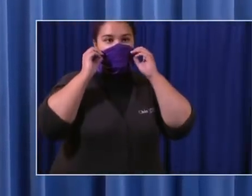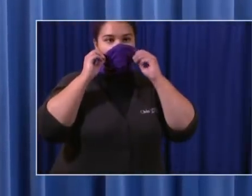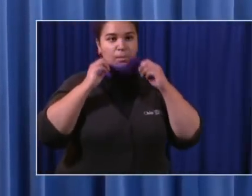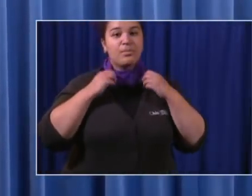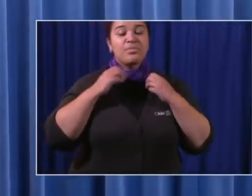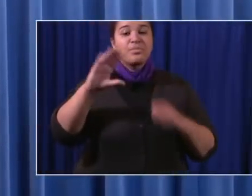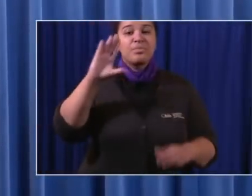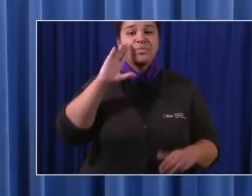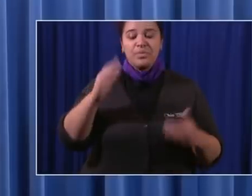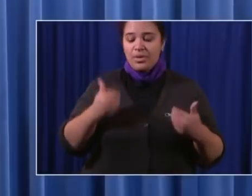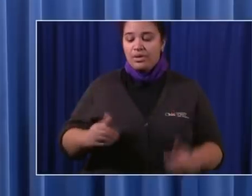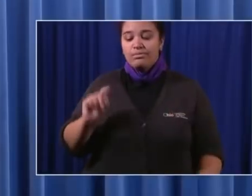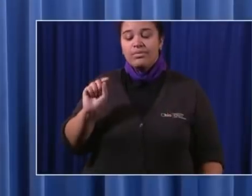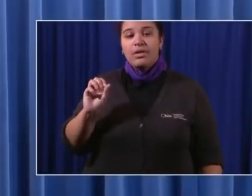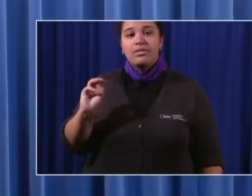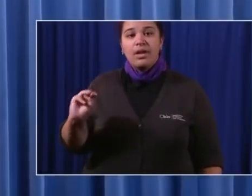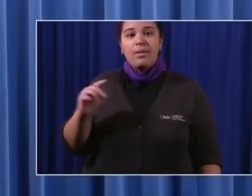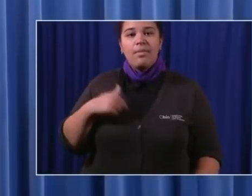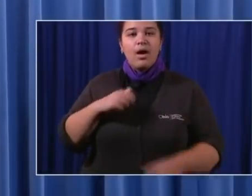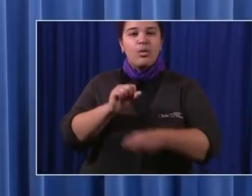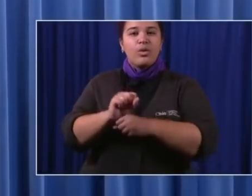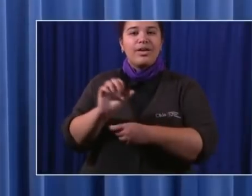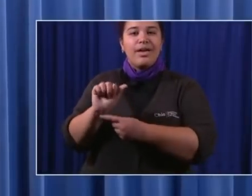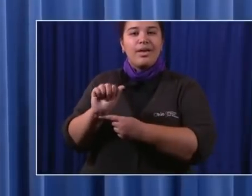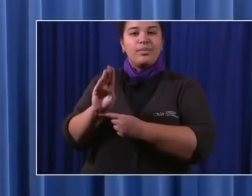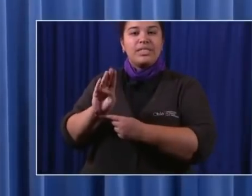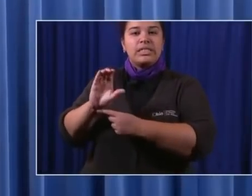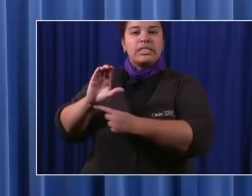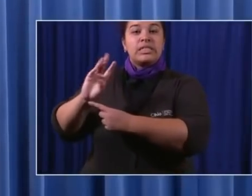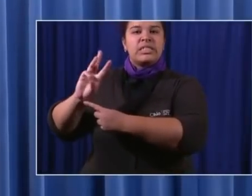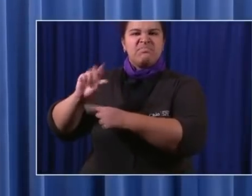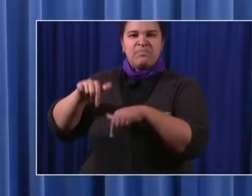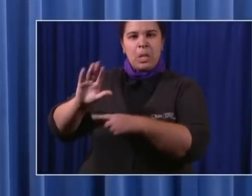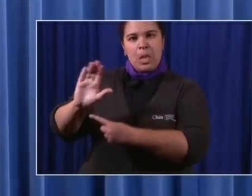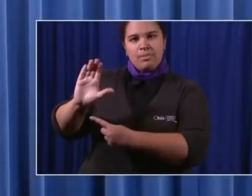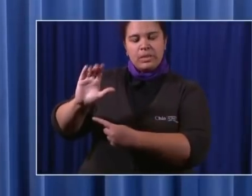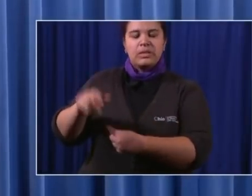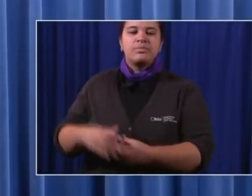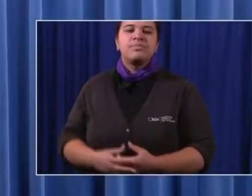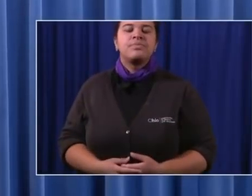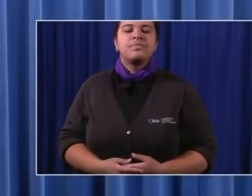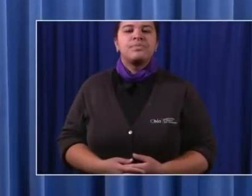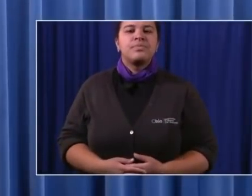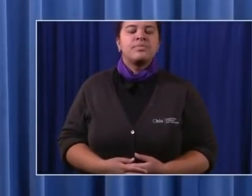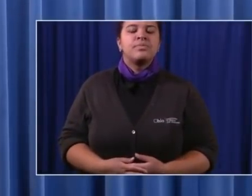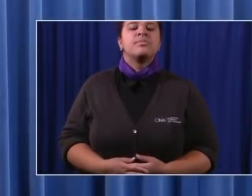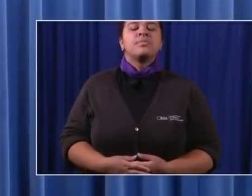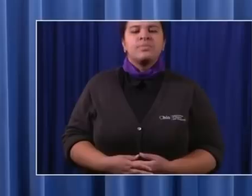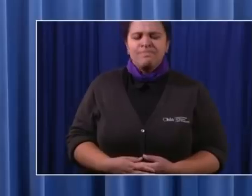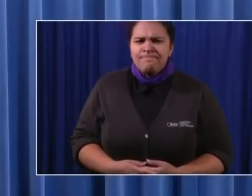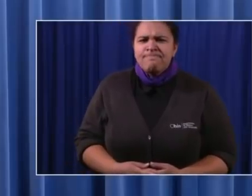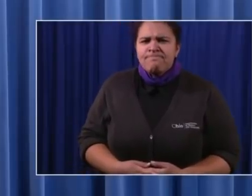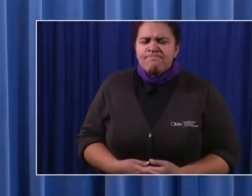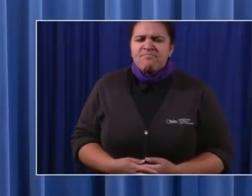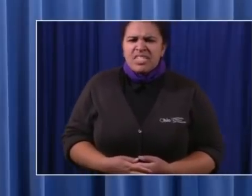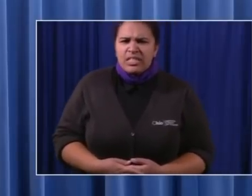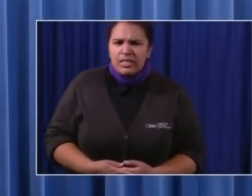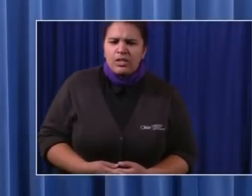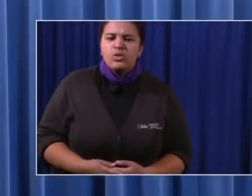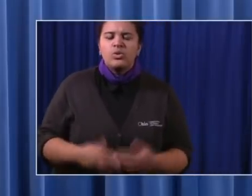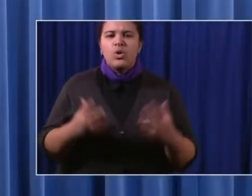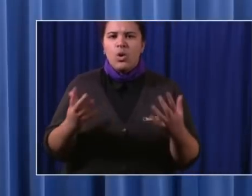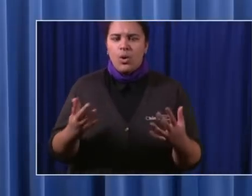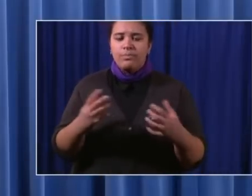Hi, Governor. Tom Bosco with ABC6 here in Columbus. There still seems to be uncertainty as to single